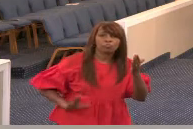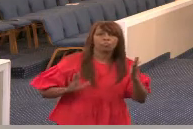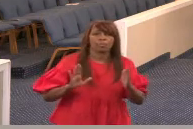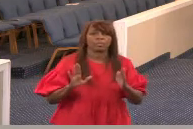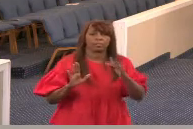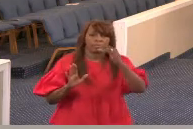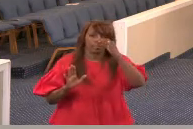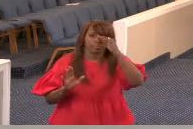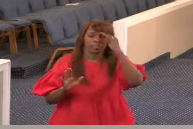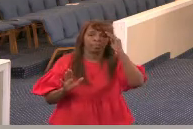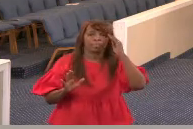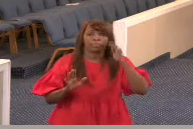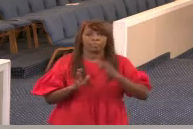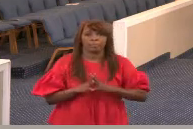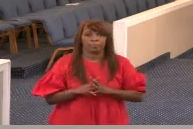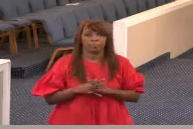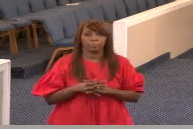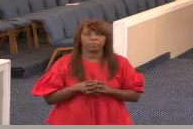ship.